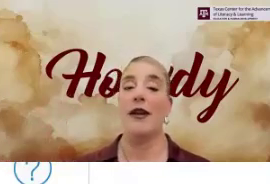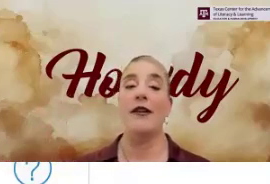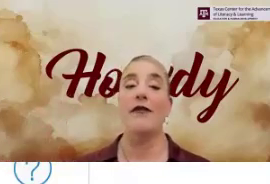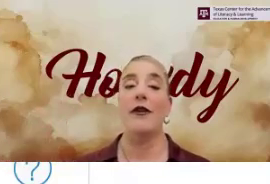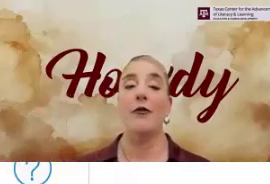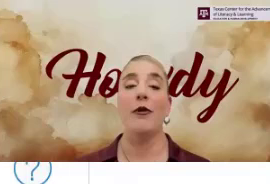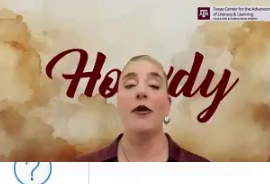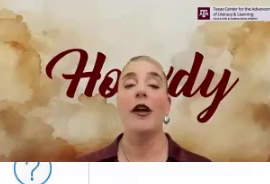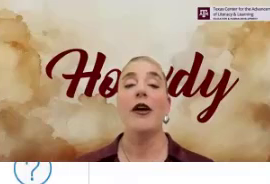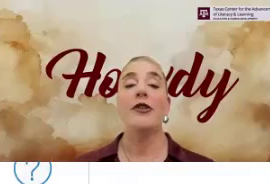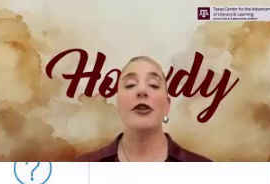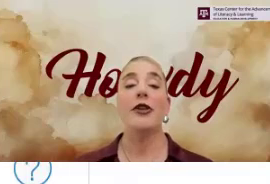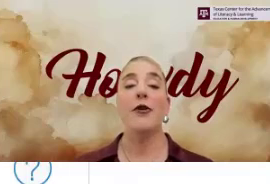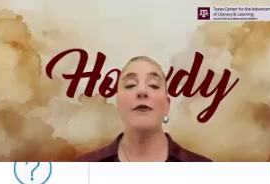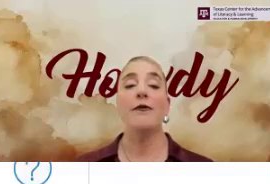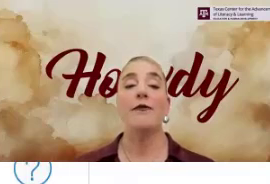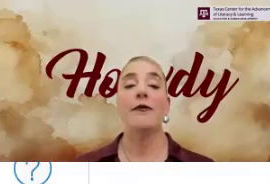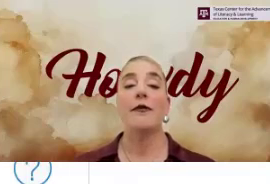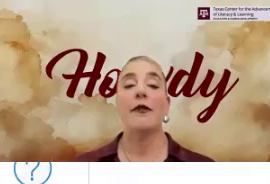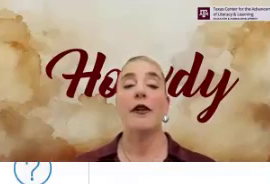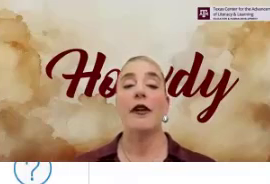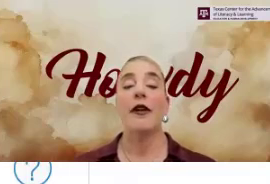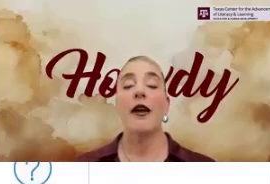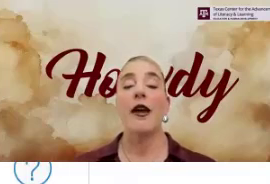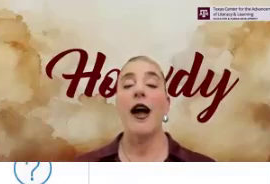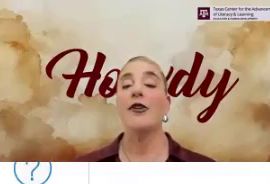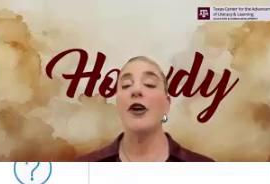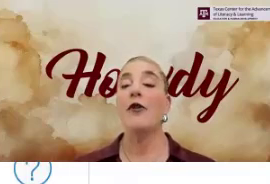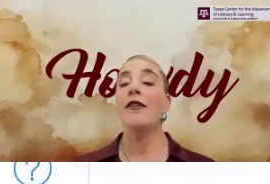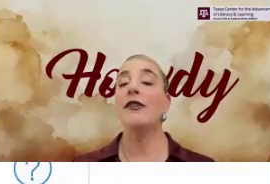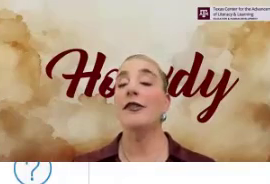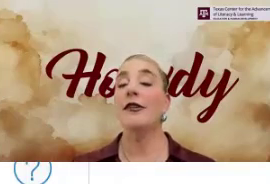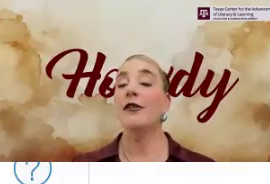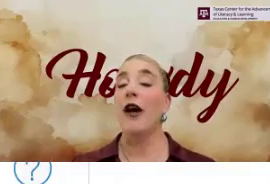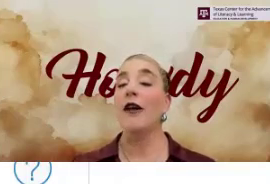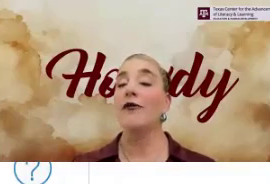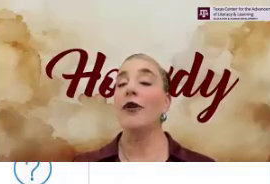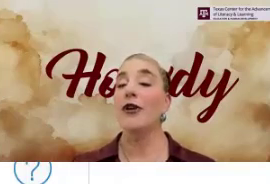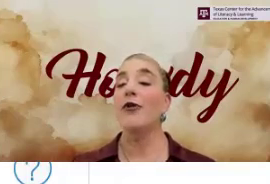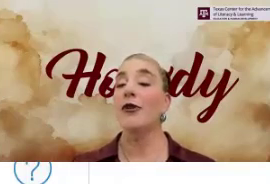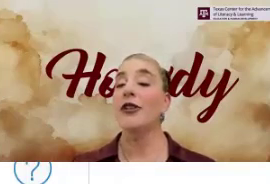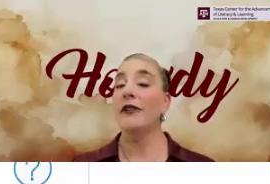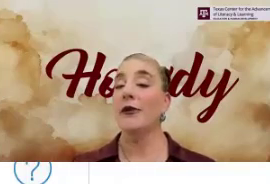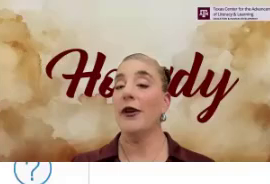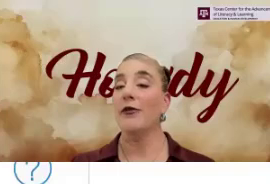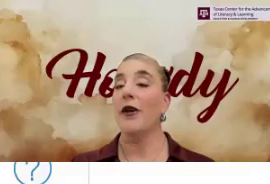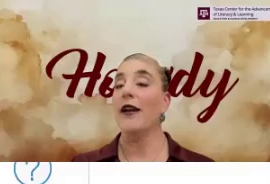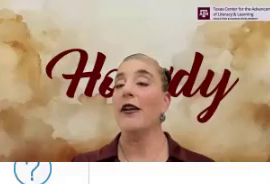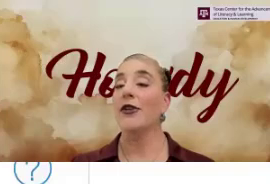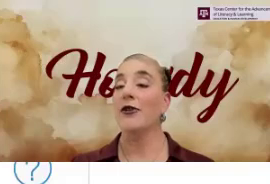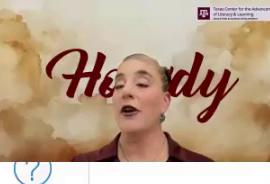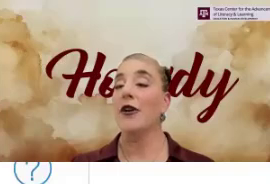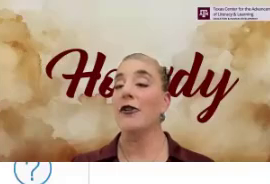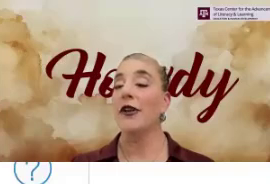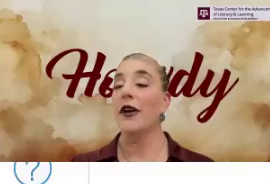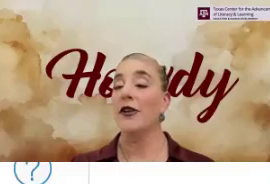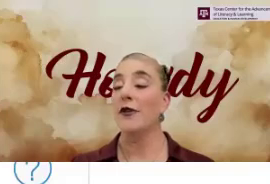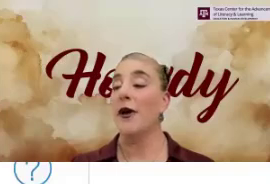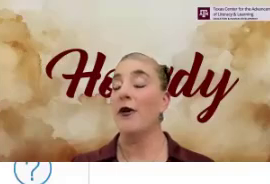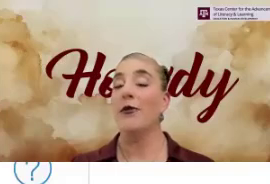Spanish, and we made it available. So I know that this is a lot of what you are dealing with, right? On